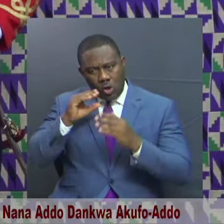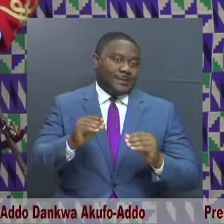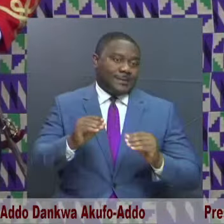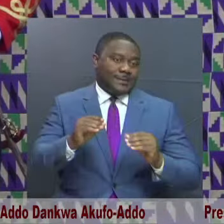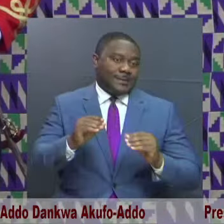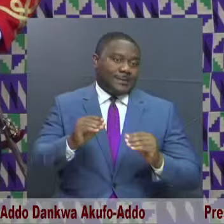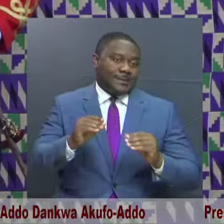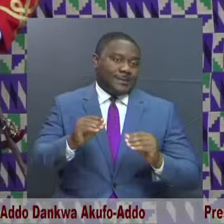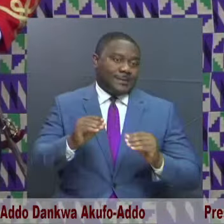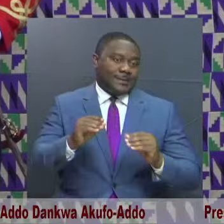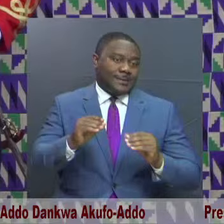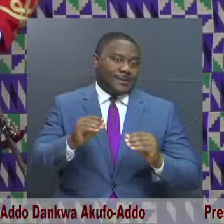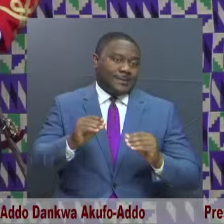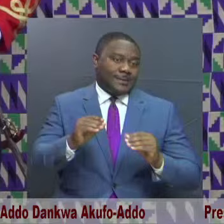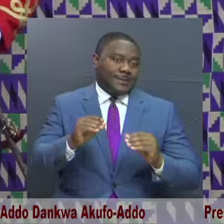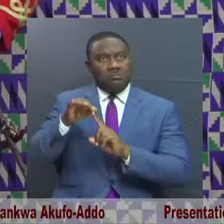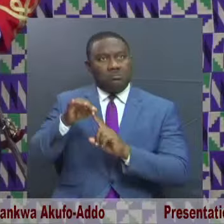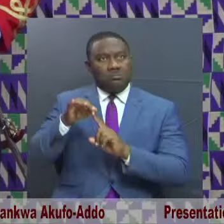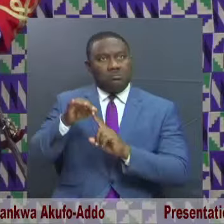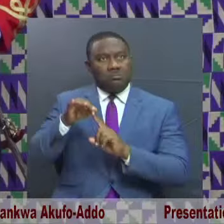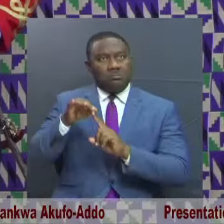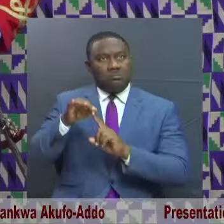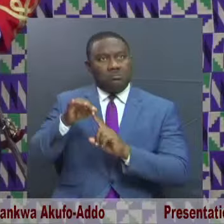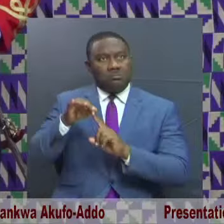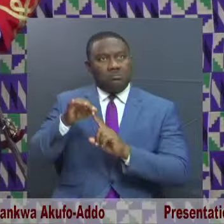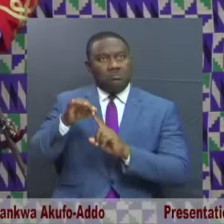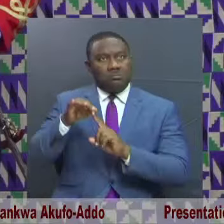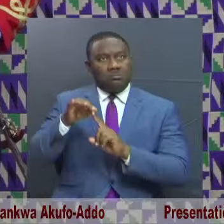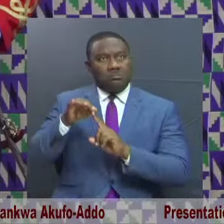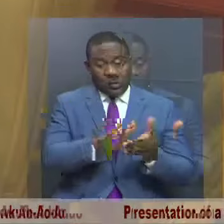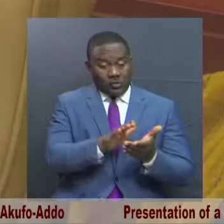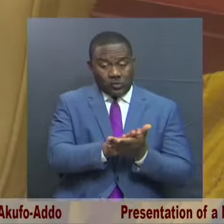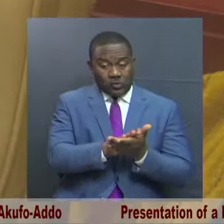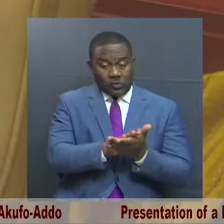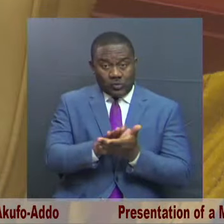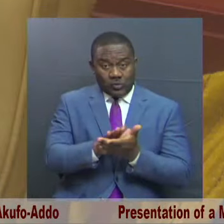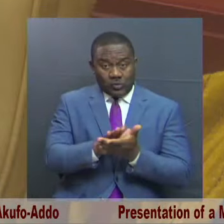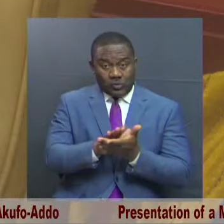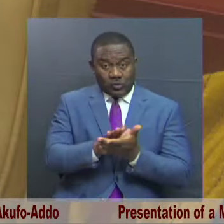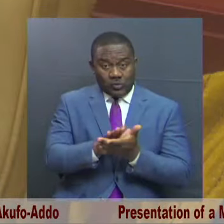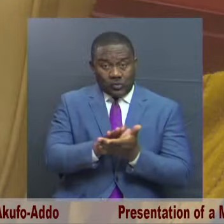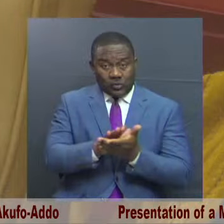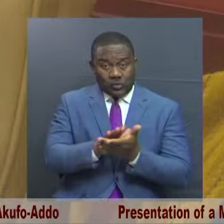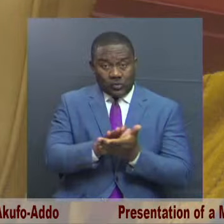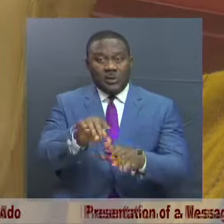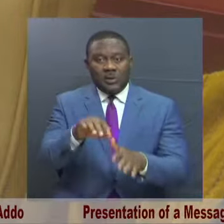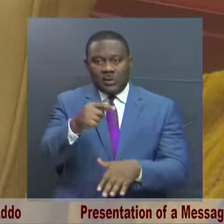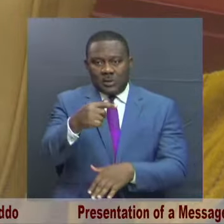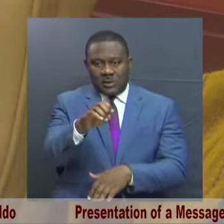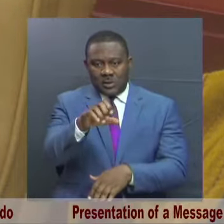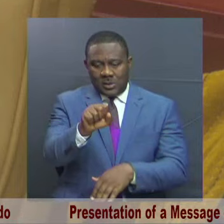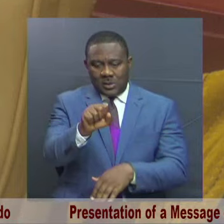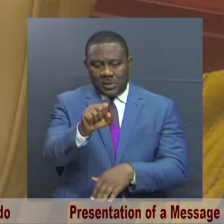schools especially the Community Schools recently absorbed into the formal GES structure lack the